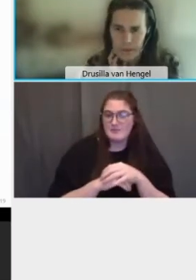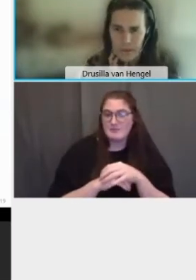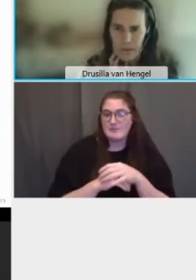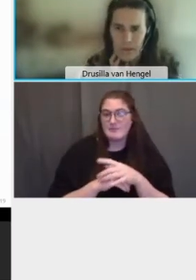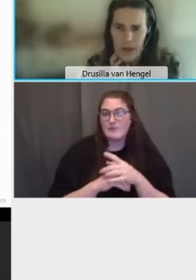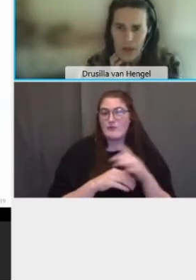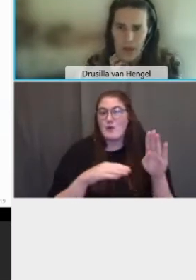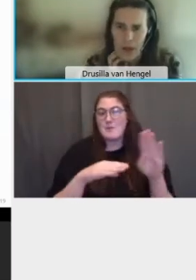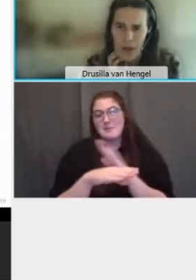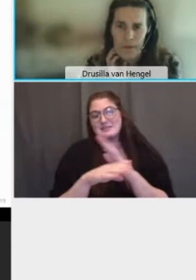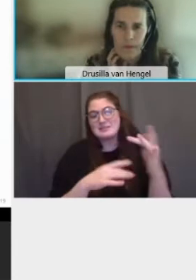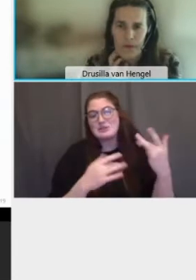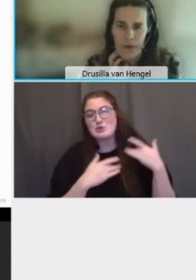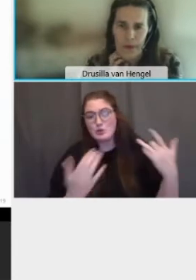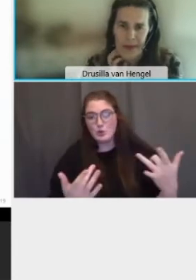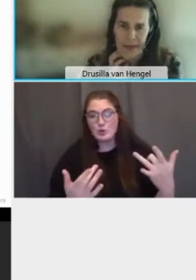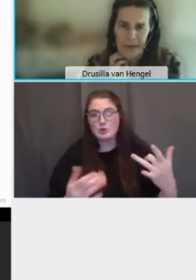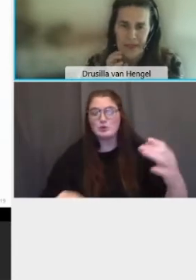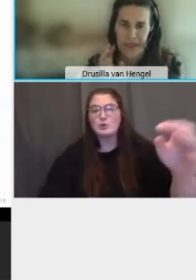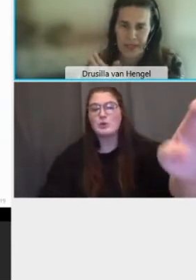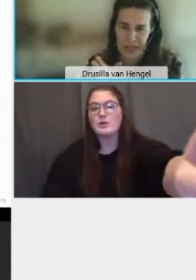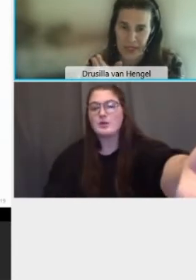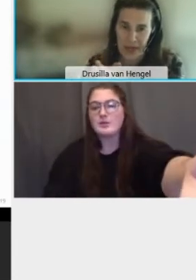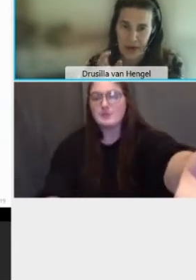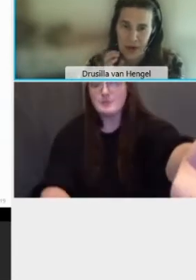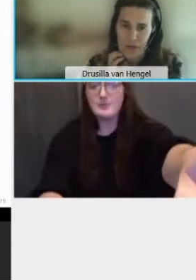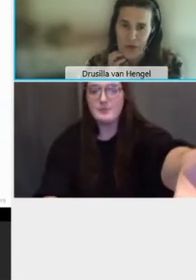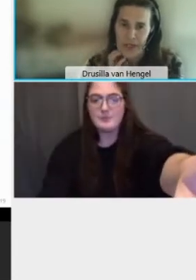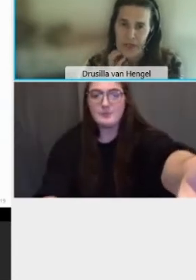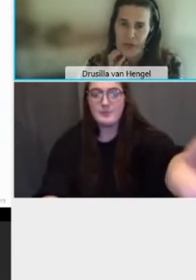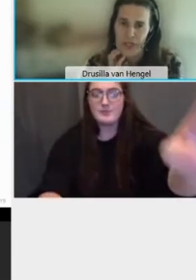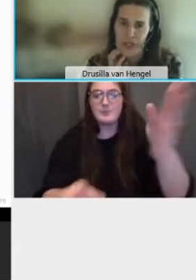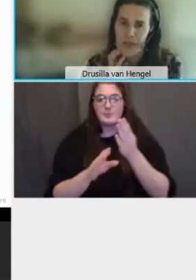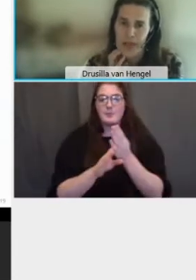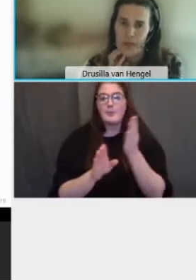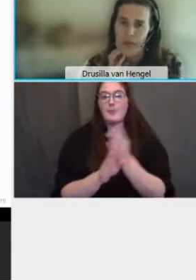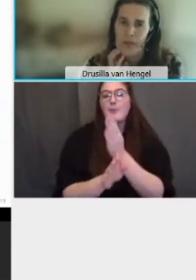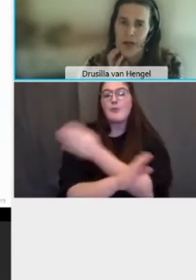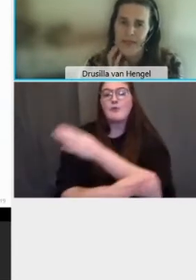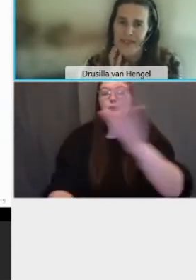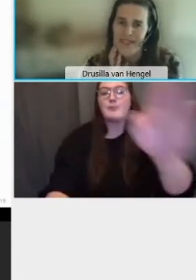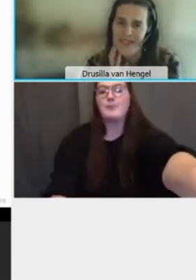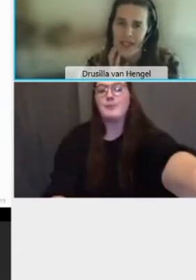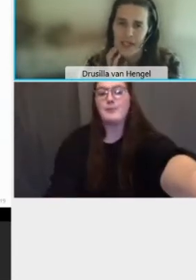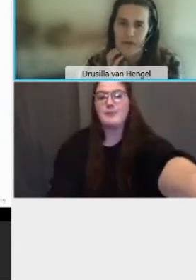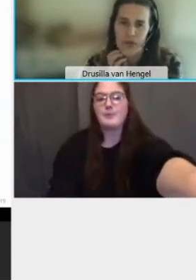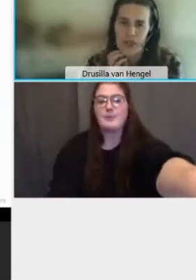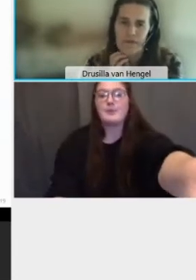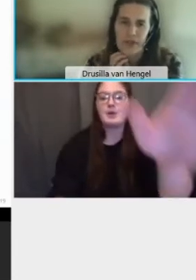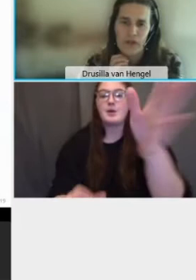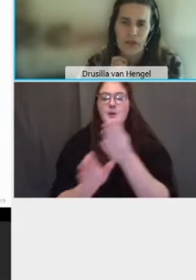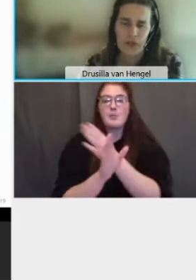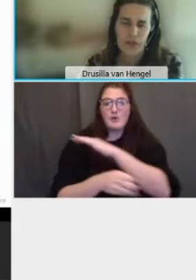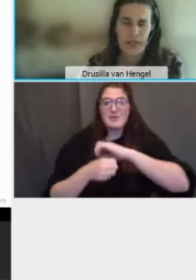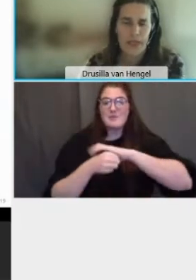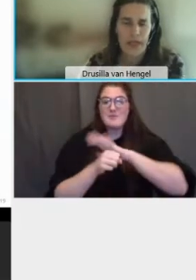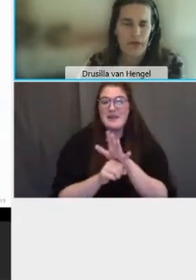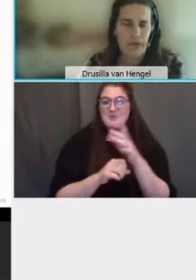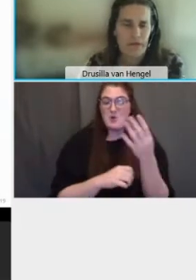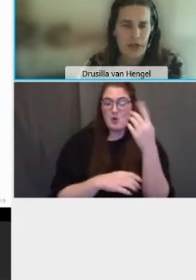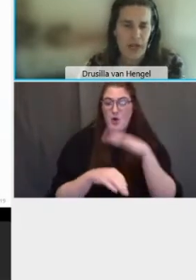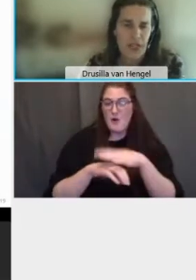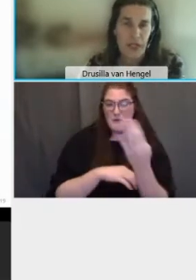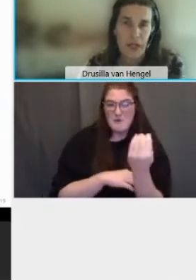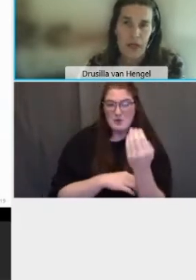usual, before the pandemic scenario, 14th Street should be able to process the likely diversion of vehicles due to the